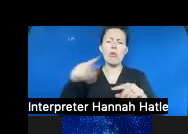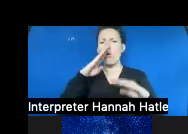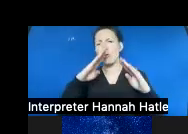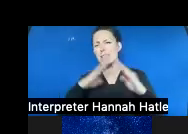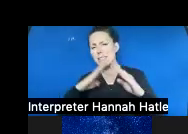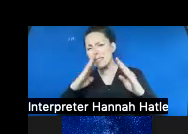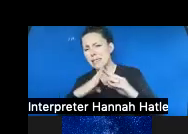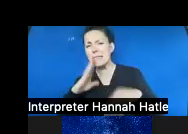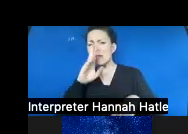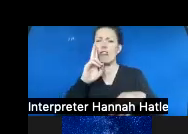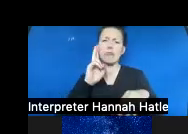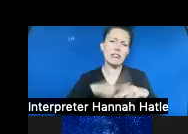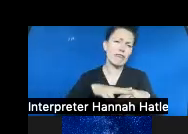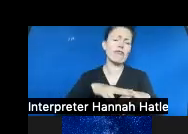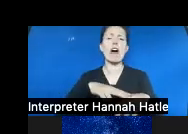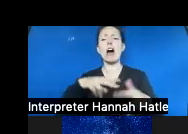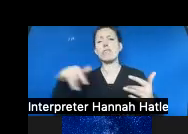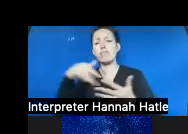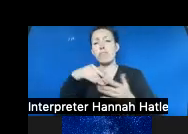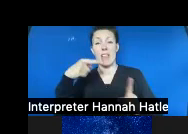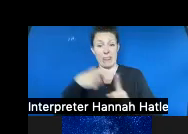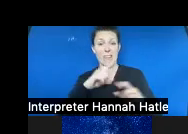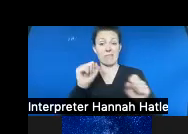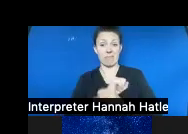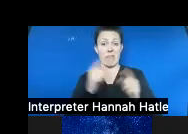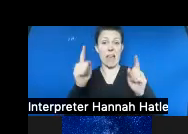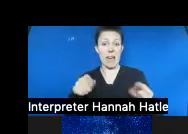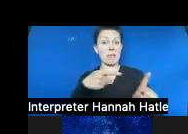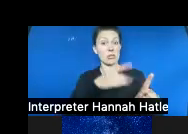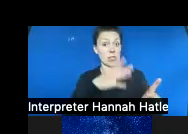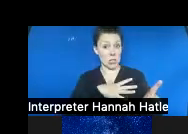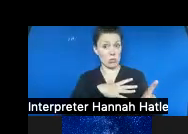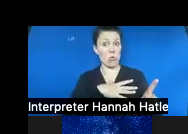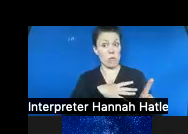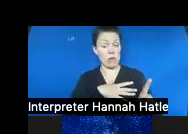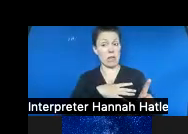said. It actually happened. The young woman recruited, and